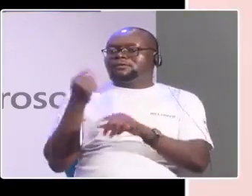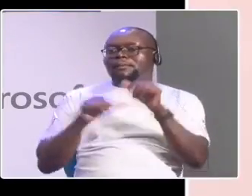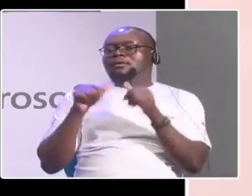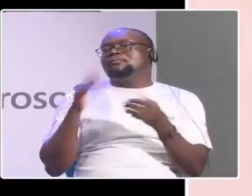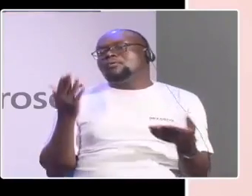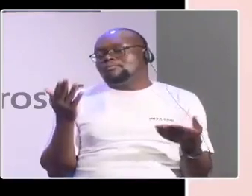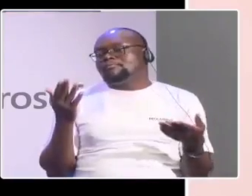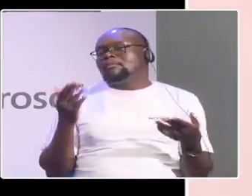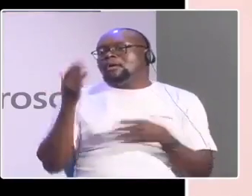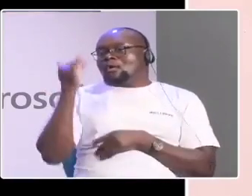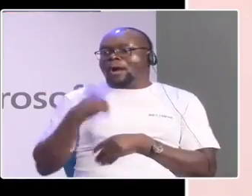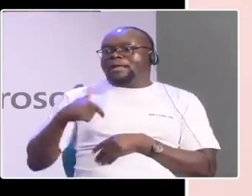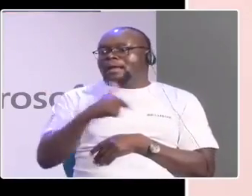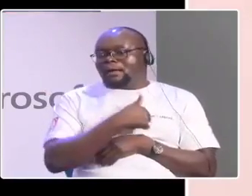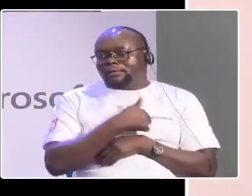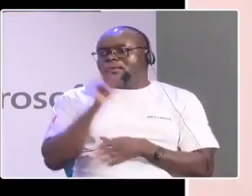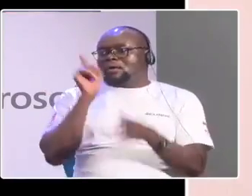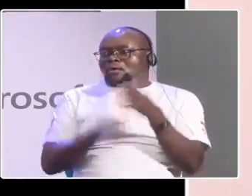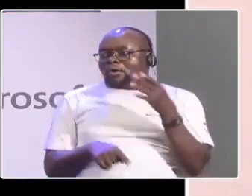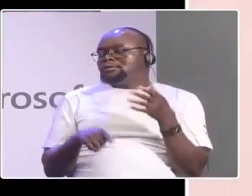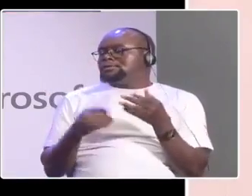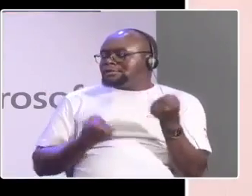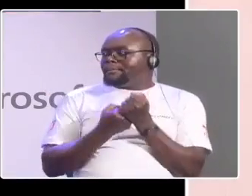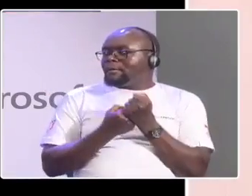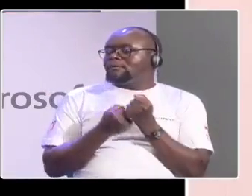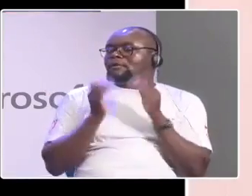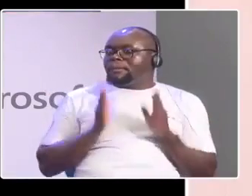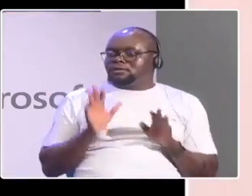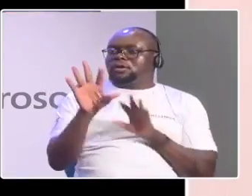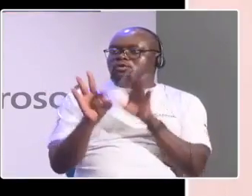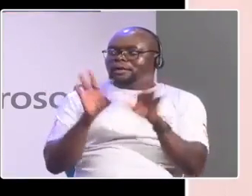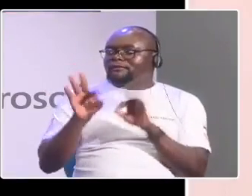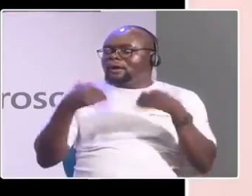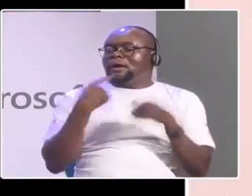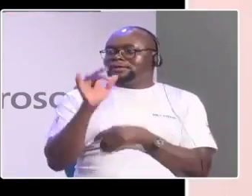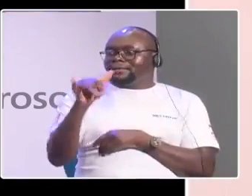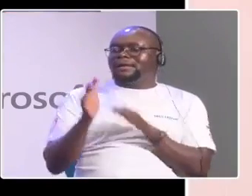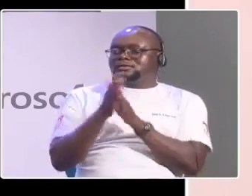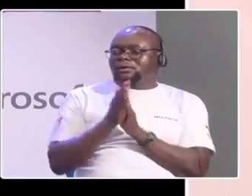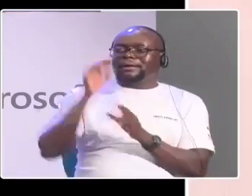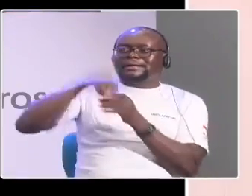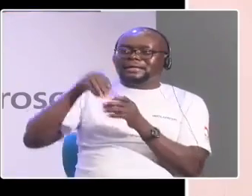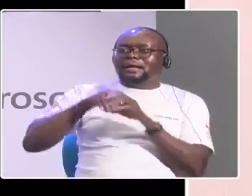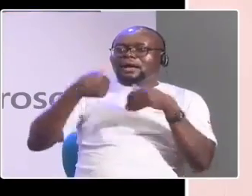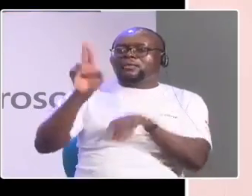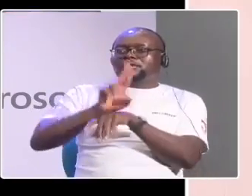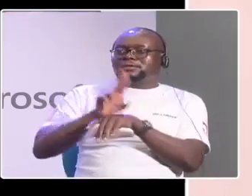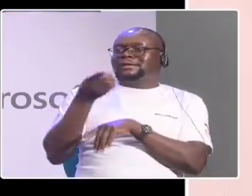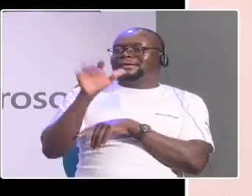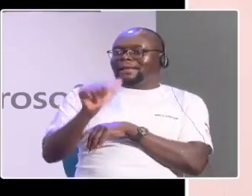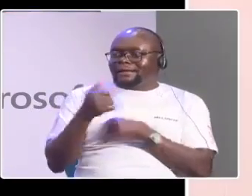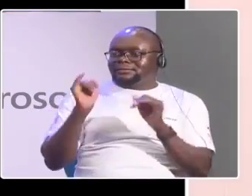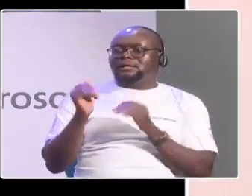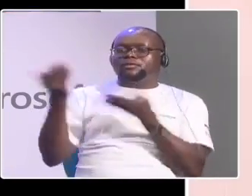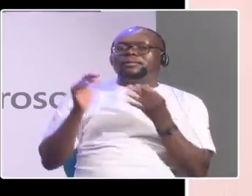well, why are we, like, what's the incentive for somebody to self-identify? And how do we tell that story internally of how we're using the data to try to